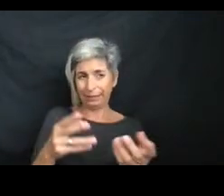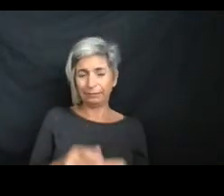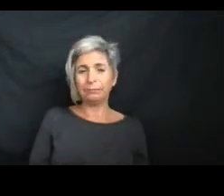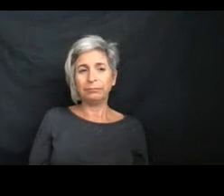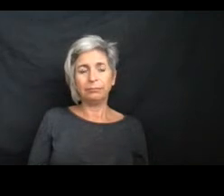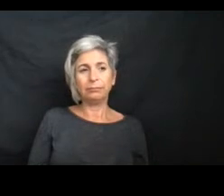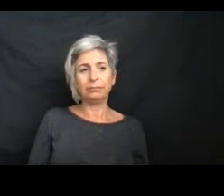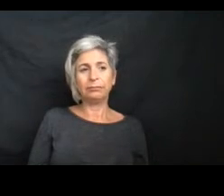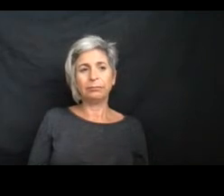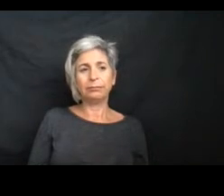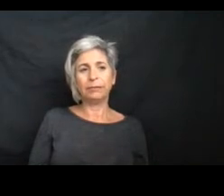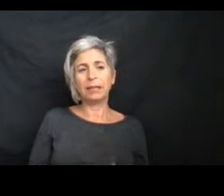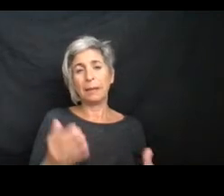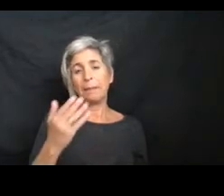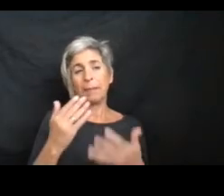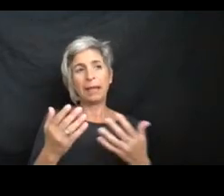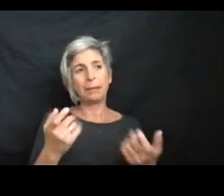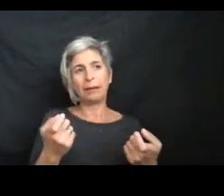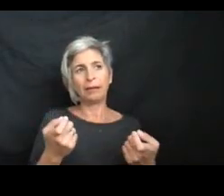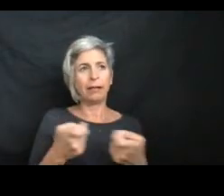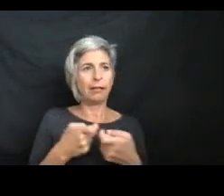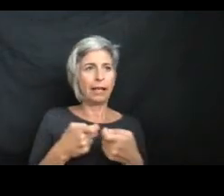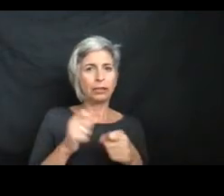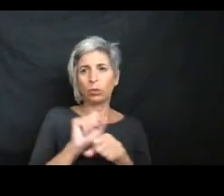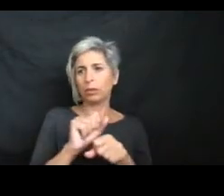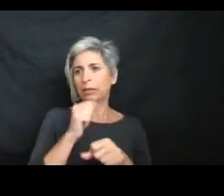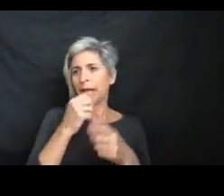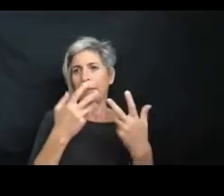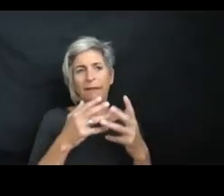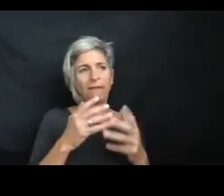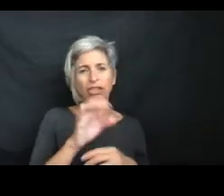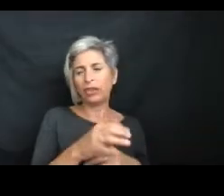Maybe electric work is not being completed.